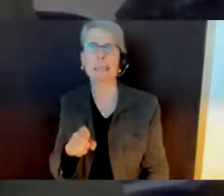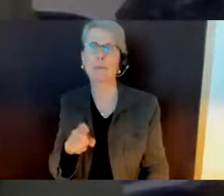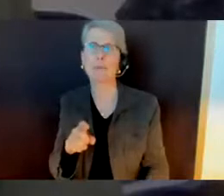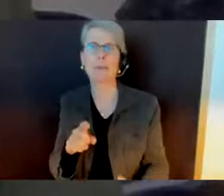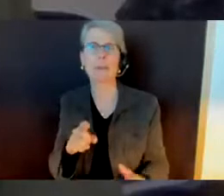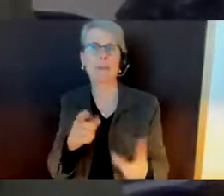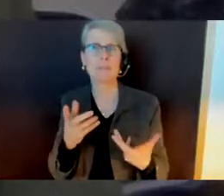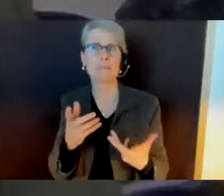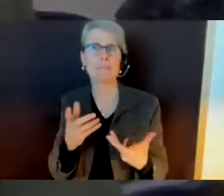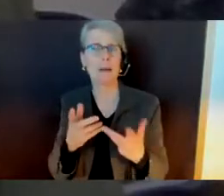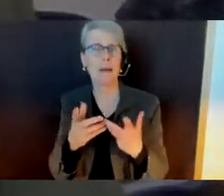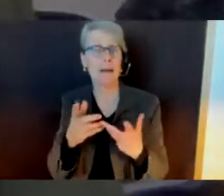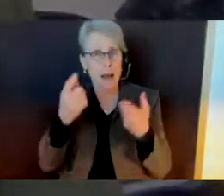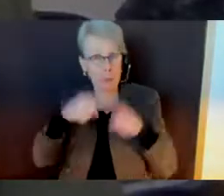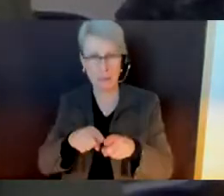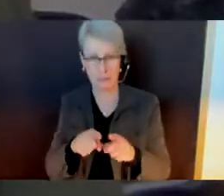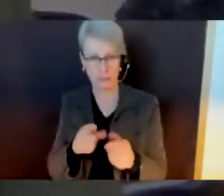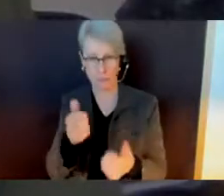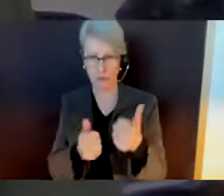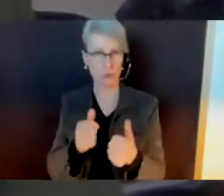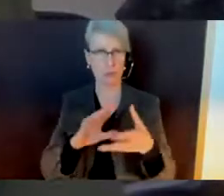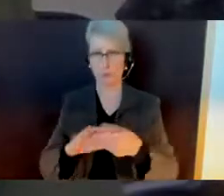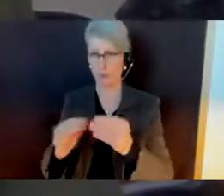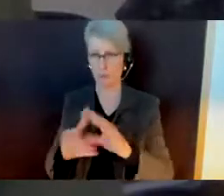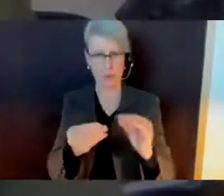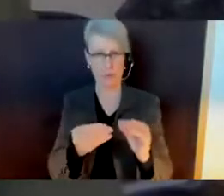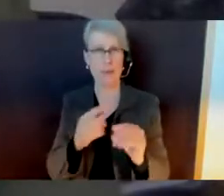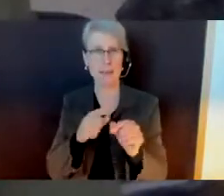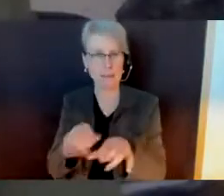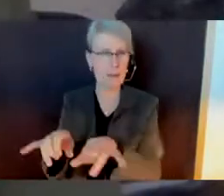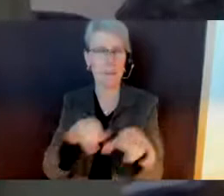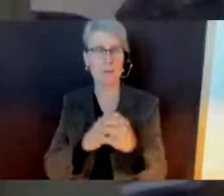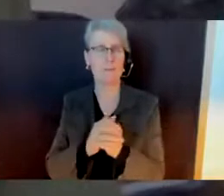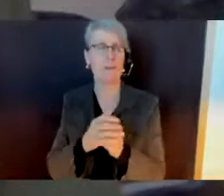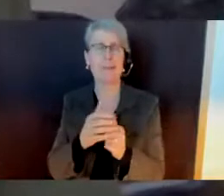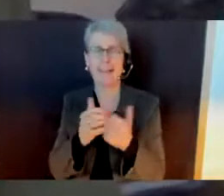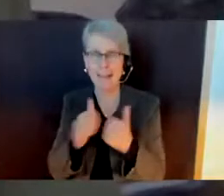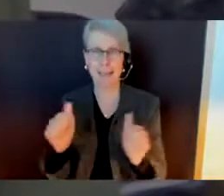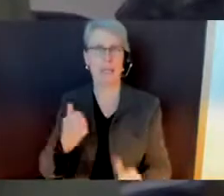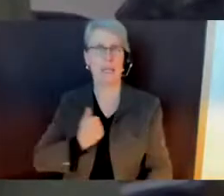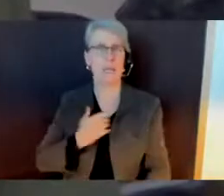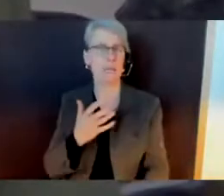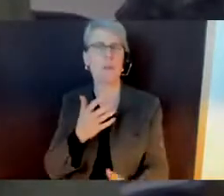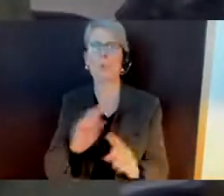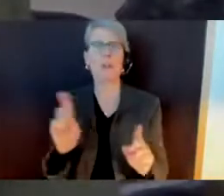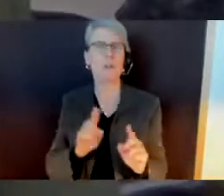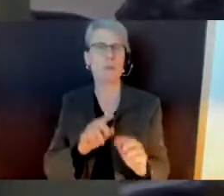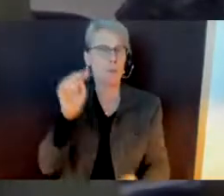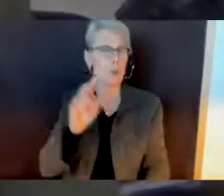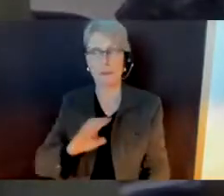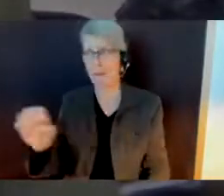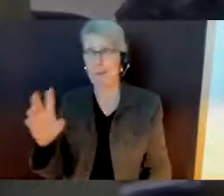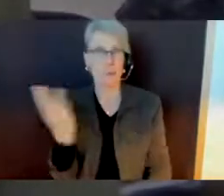story common to the experience of every Canadian from coast to coast to coast living